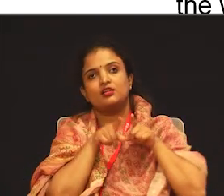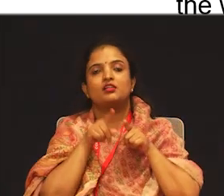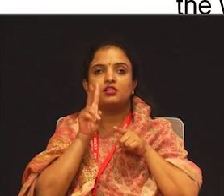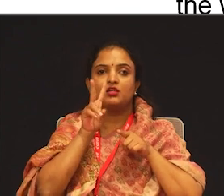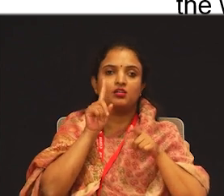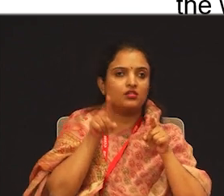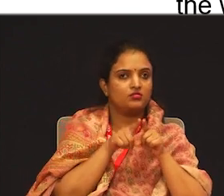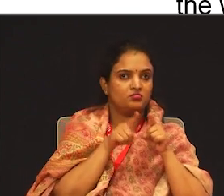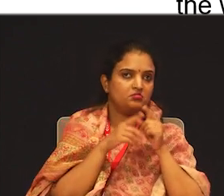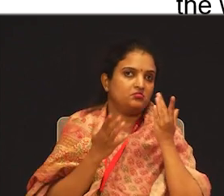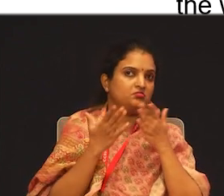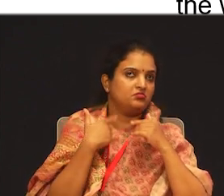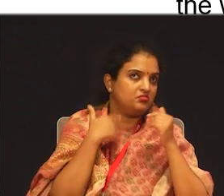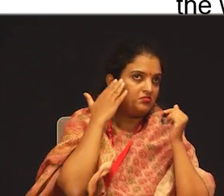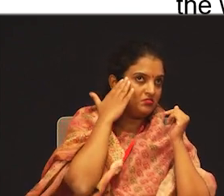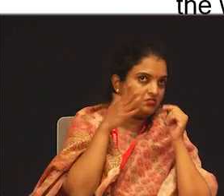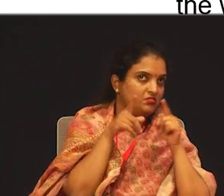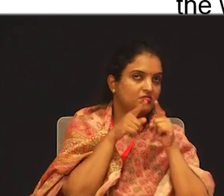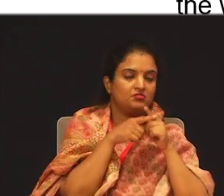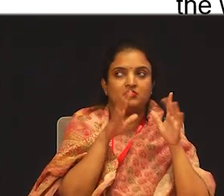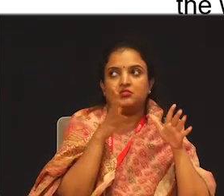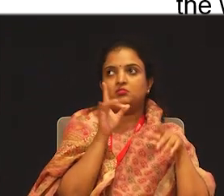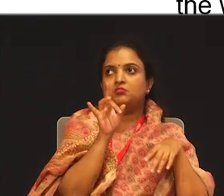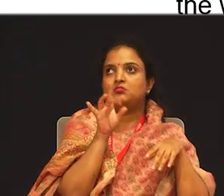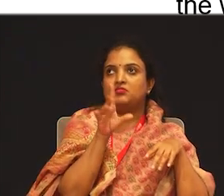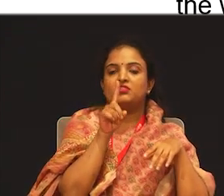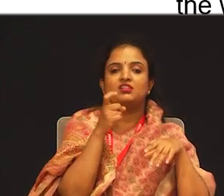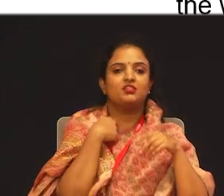disability condition, I'll stop at, I know, at 15 or 17 only.